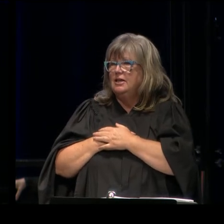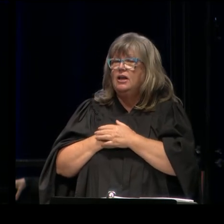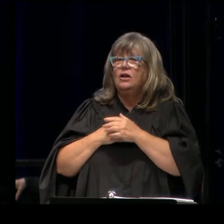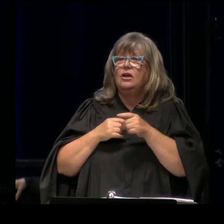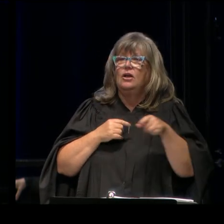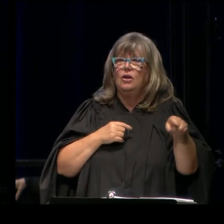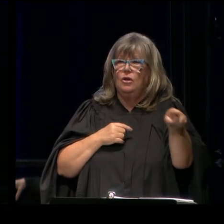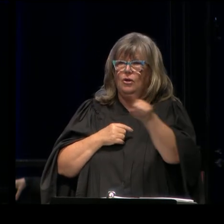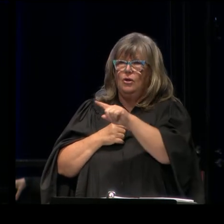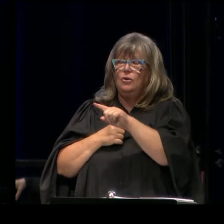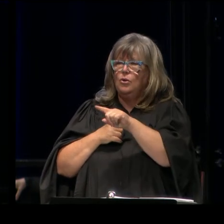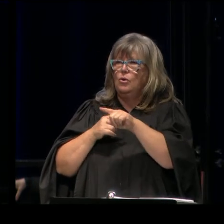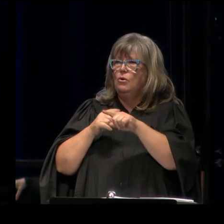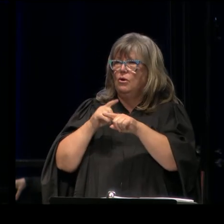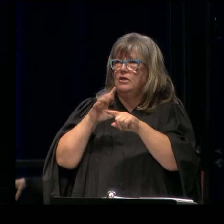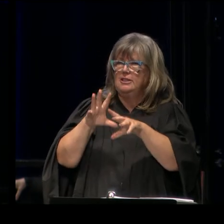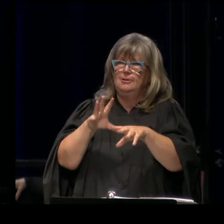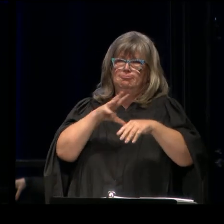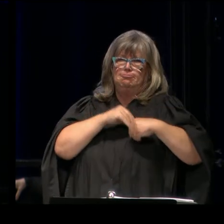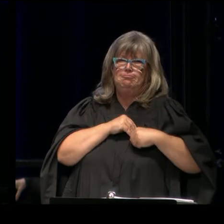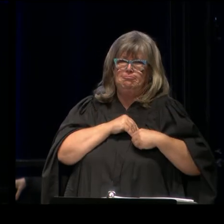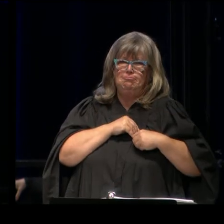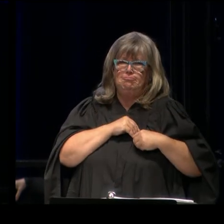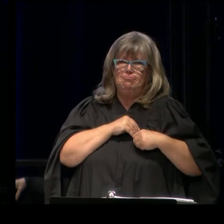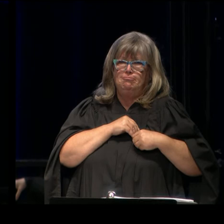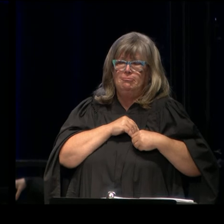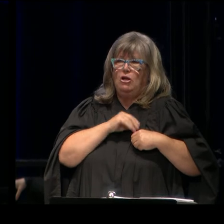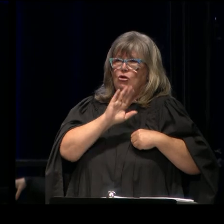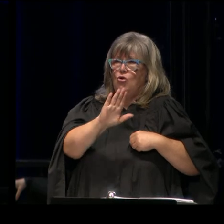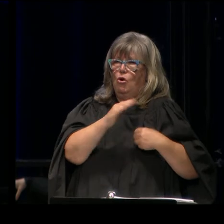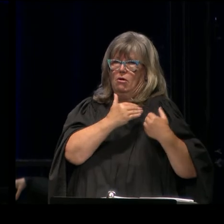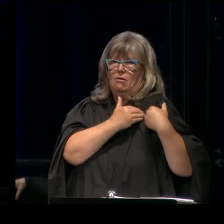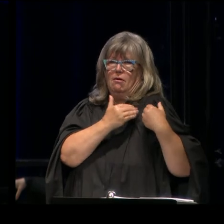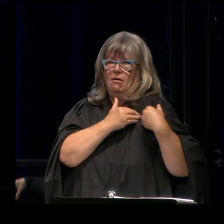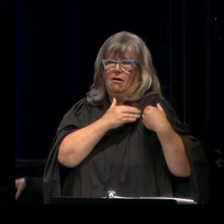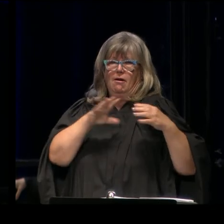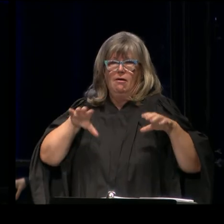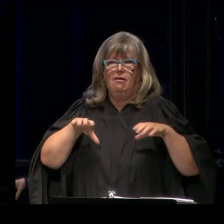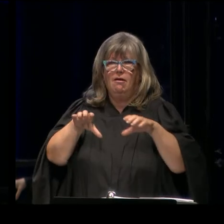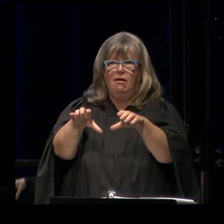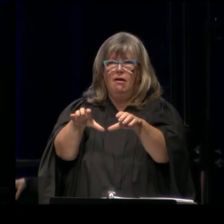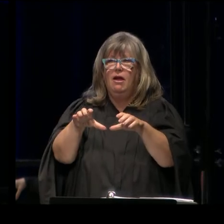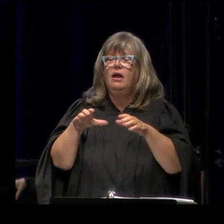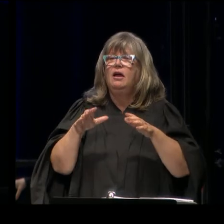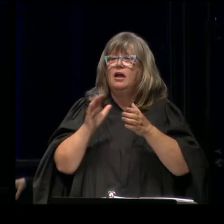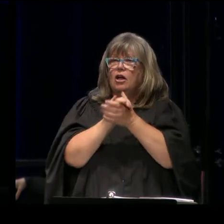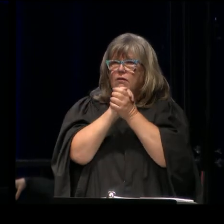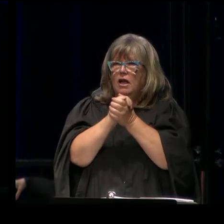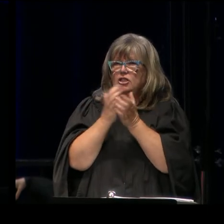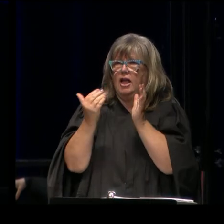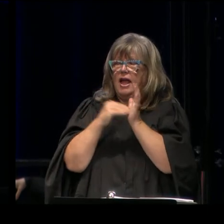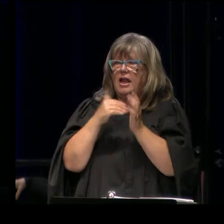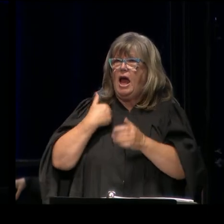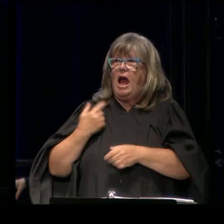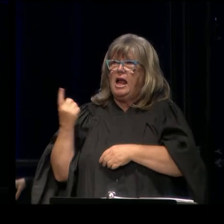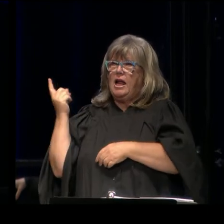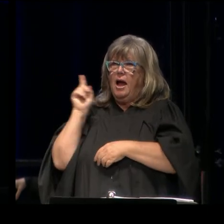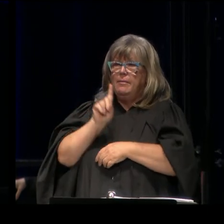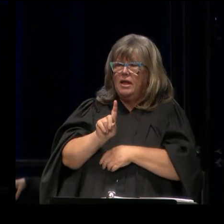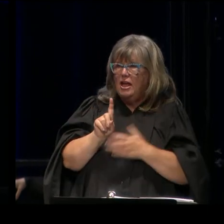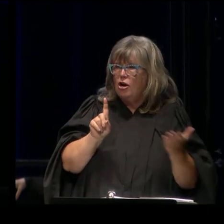the baton to you. Congratulations again. I came here because I believe in